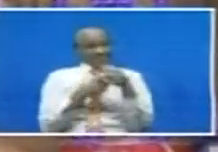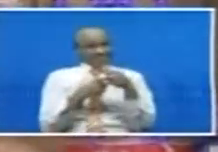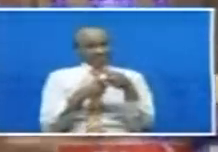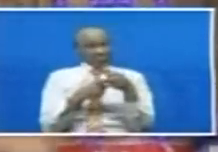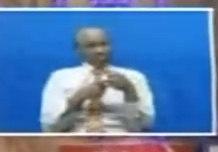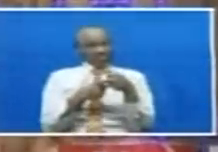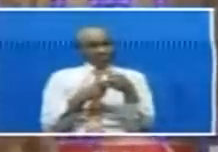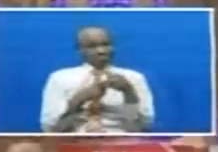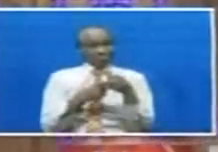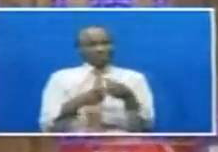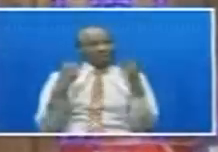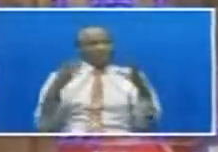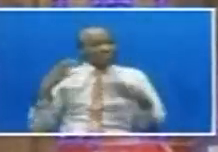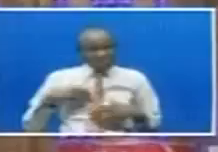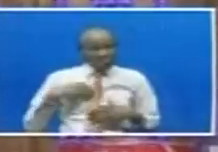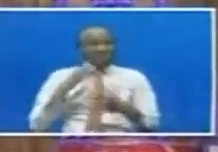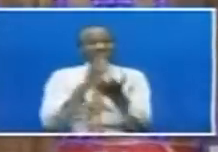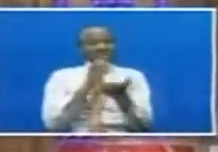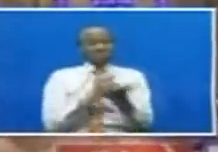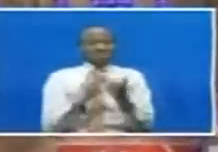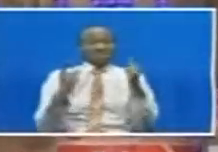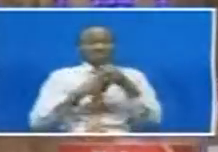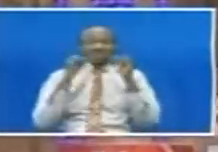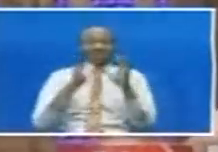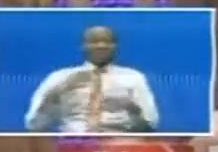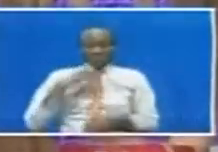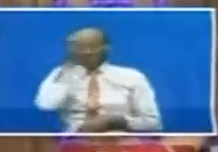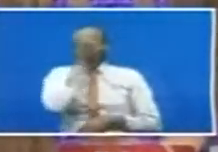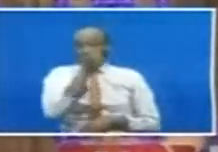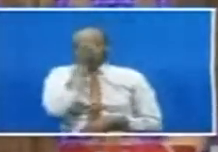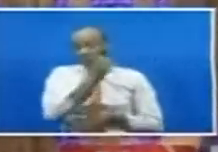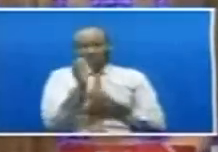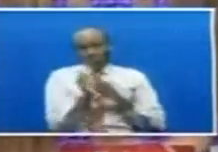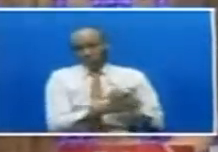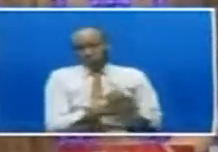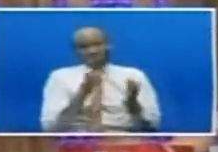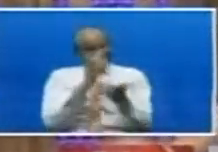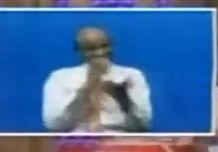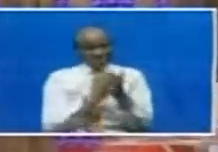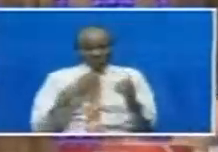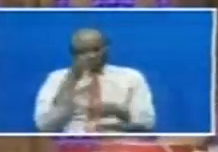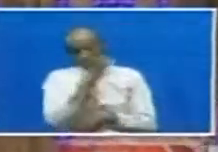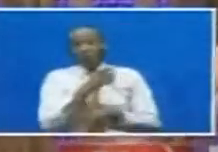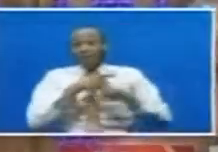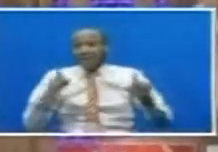much attention to Chapter 6 anymore. In fact, we pay very little attention to the Constitution anymore.